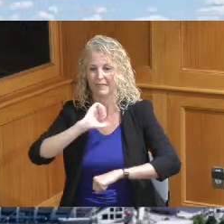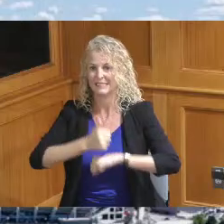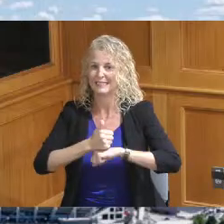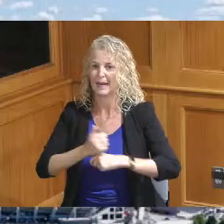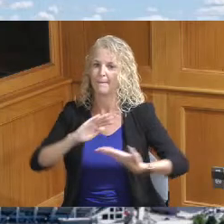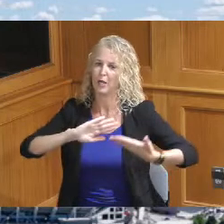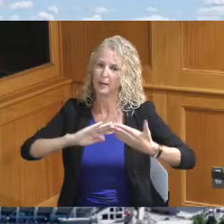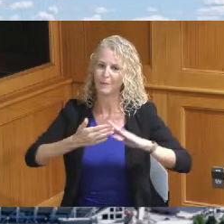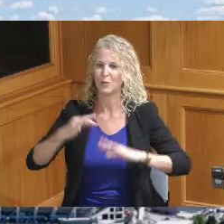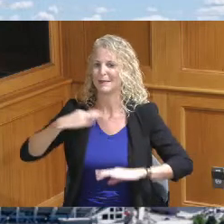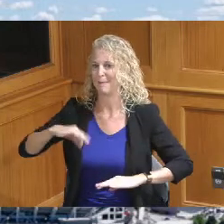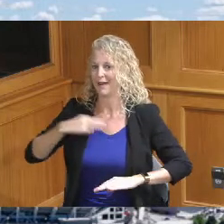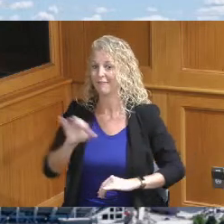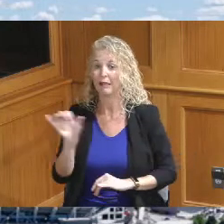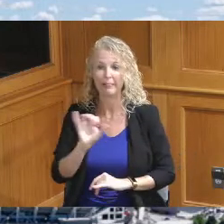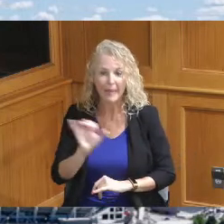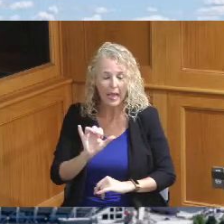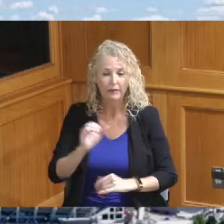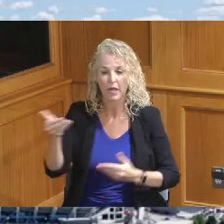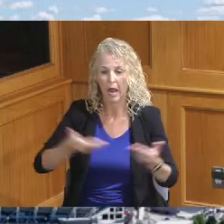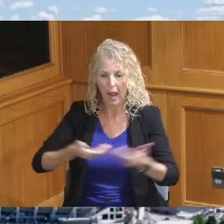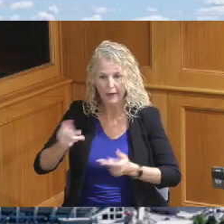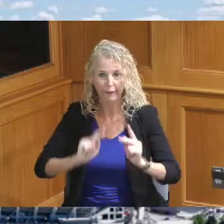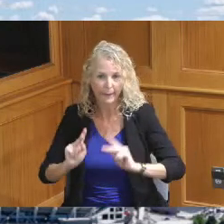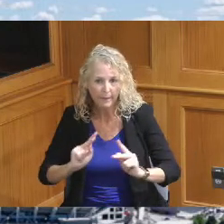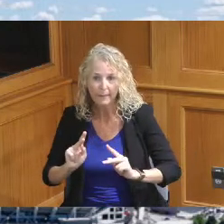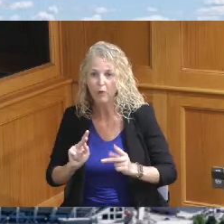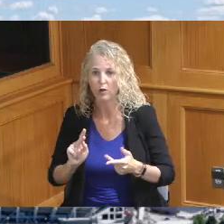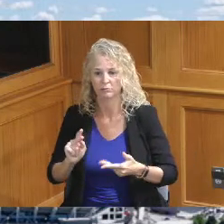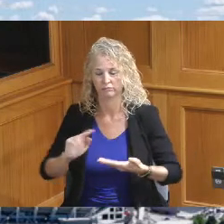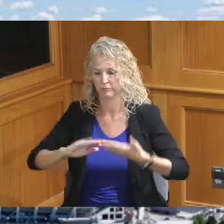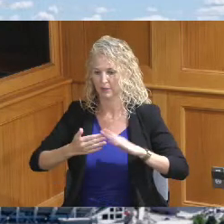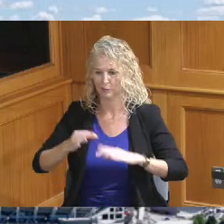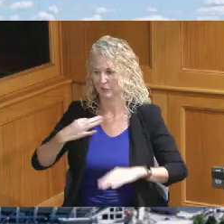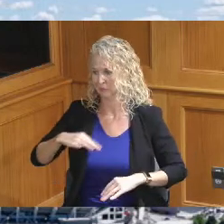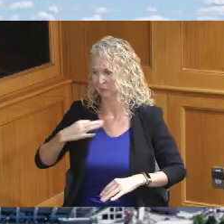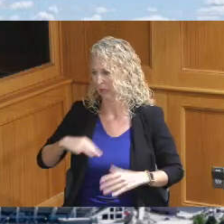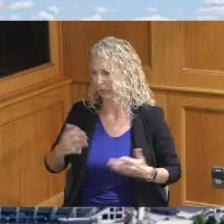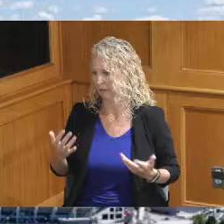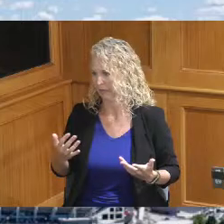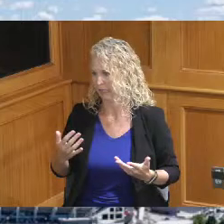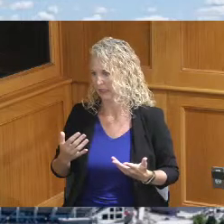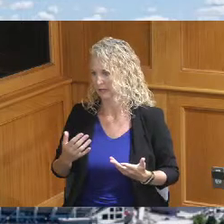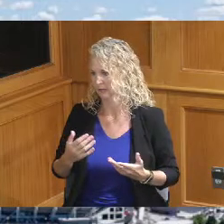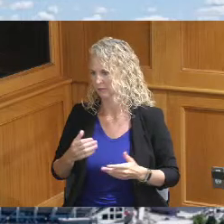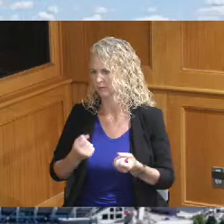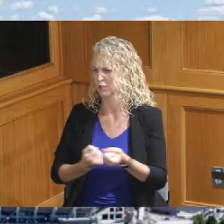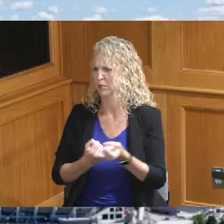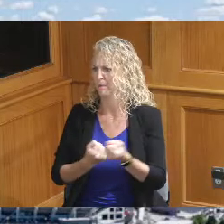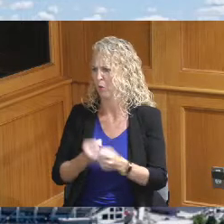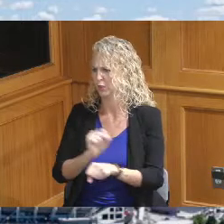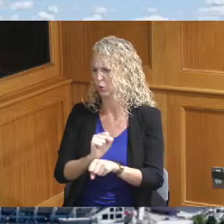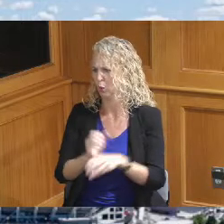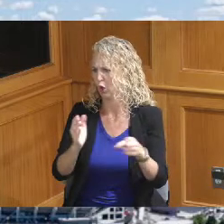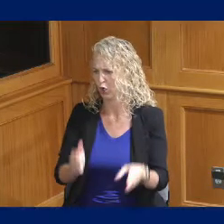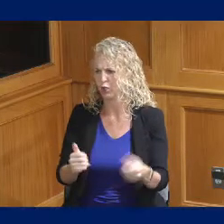other community benefits, and we're currently working on the details of that document.